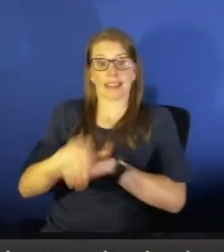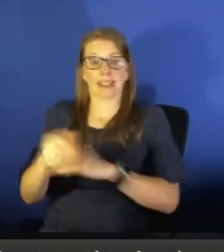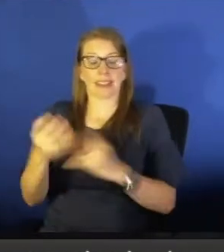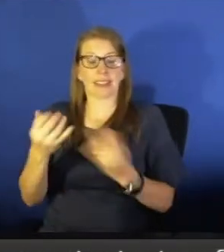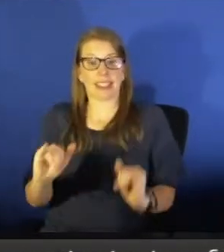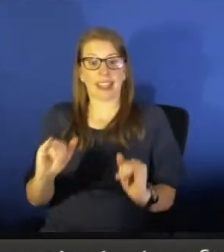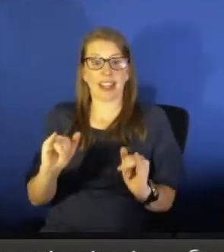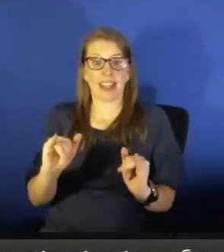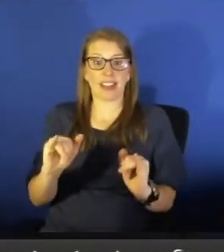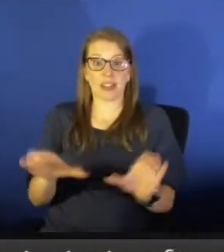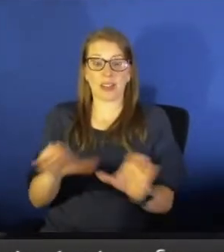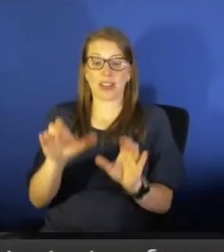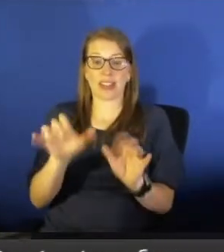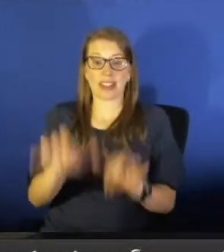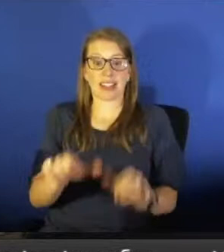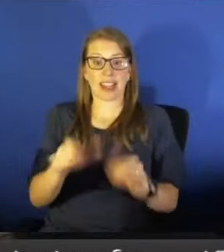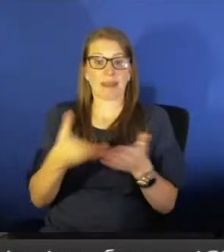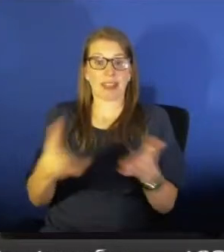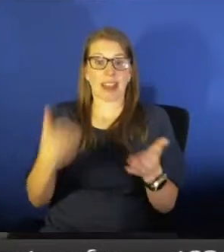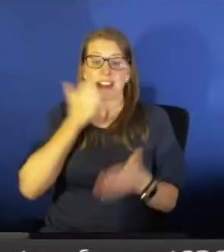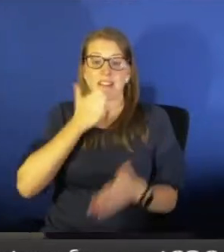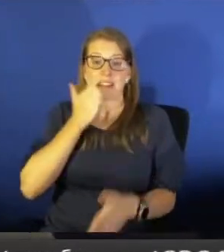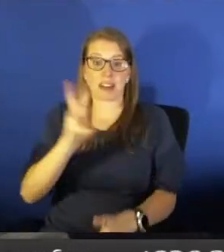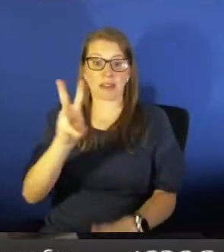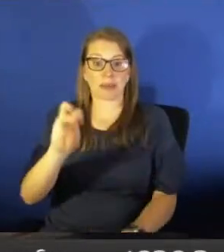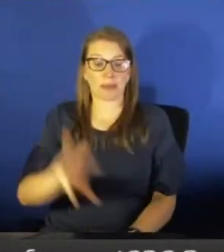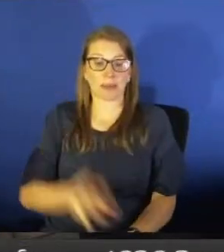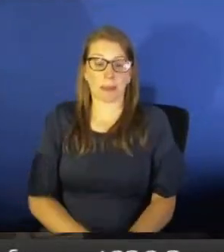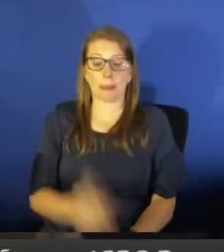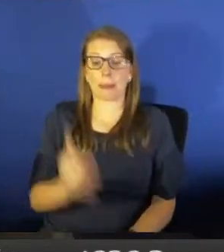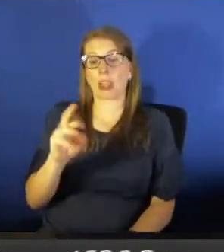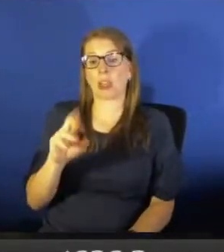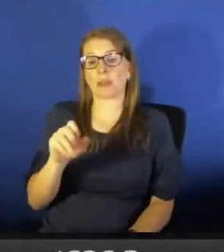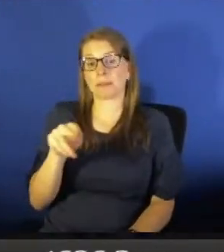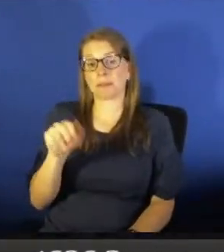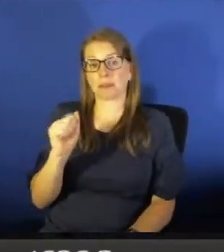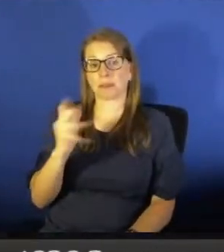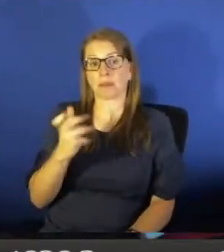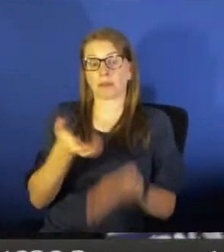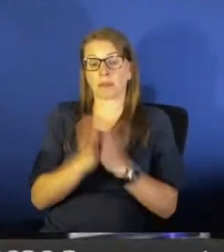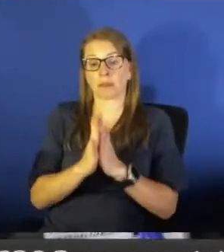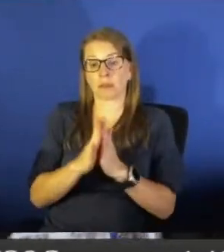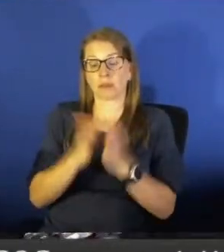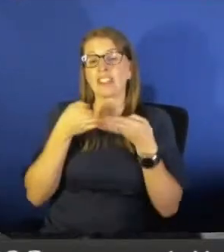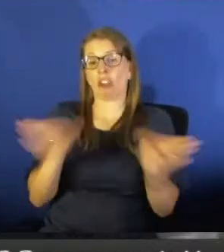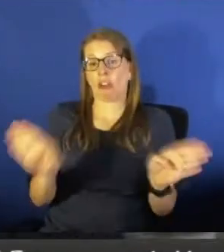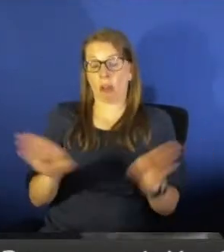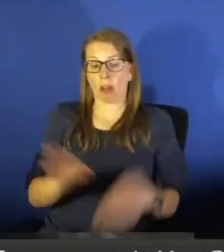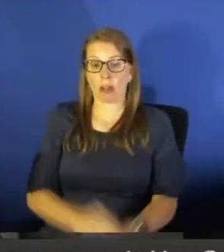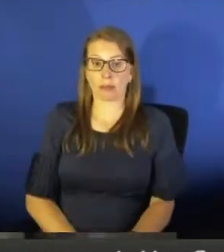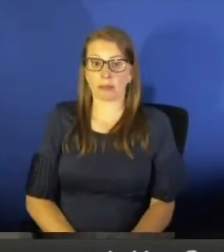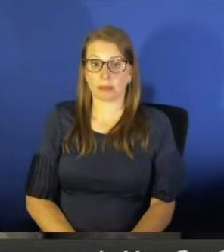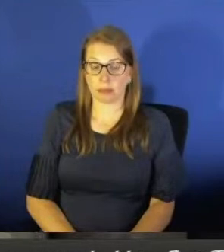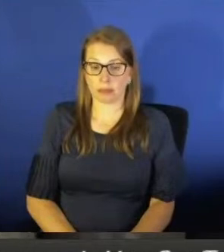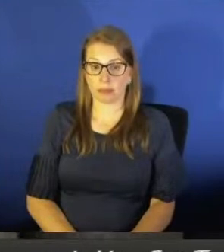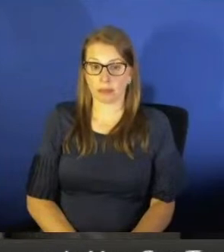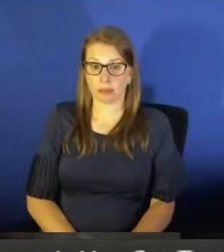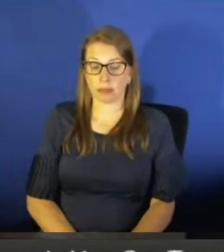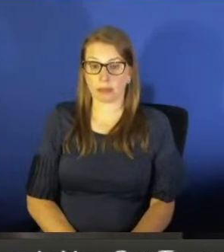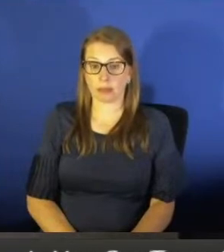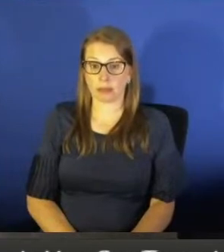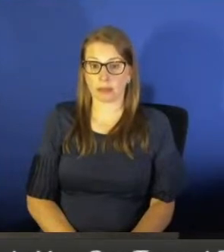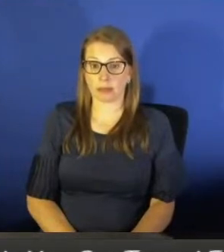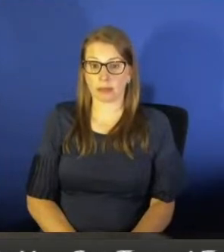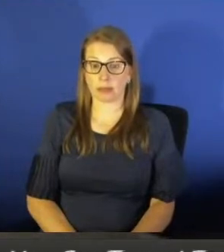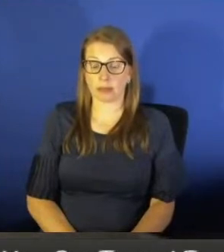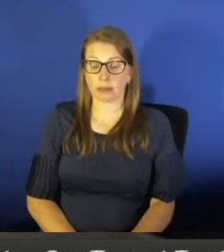same thing every day, so. Wow. And Christina, I want to ask you, in general, how has the pandemic and COVID